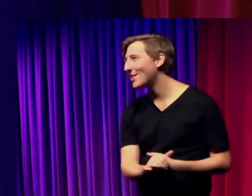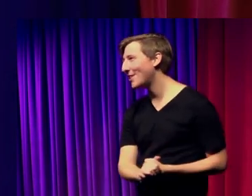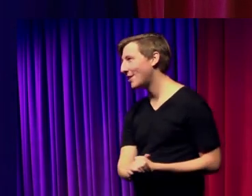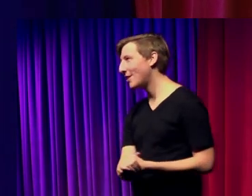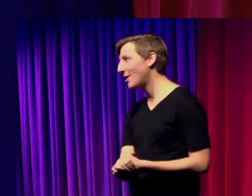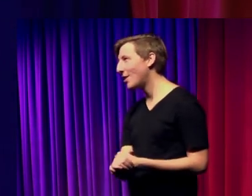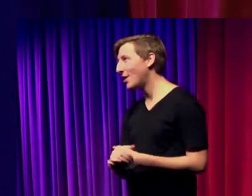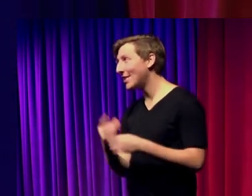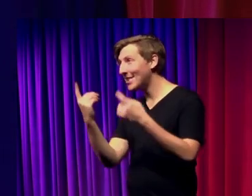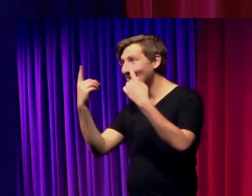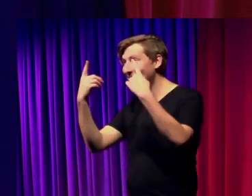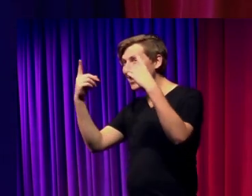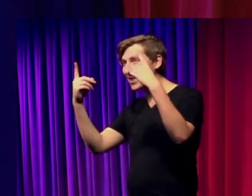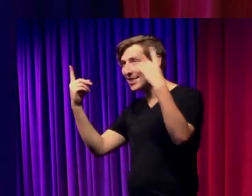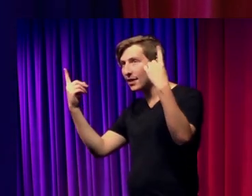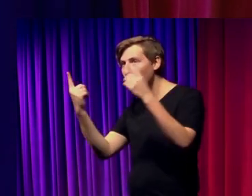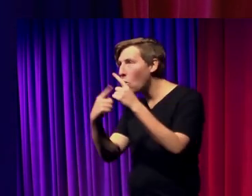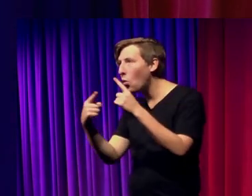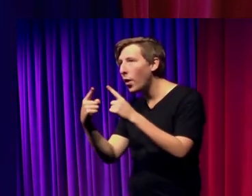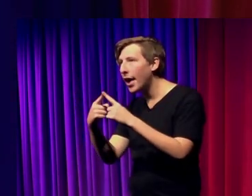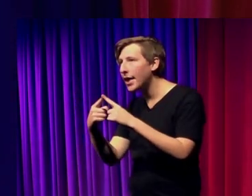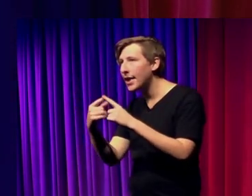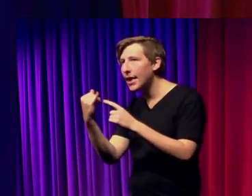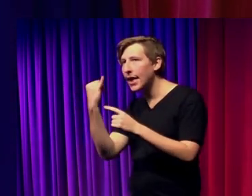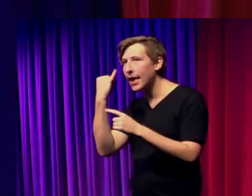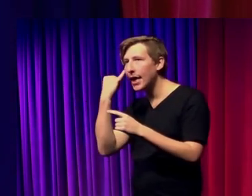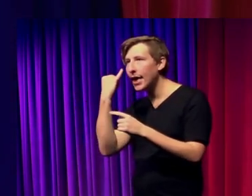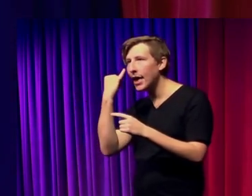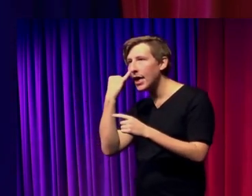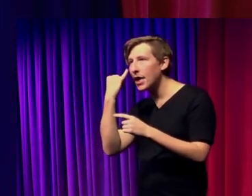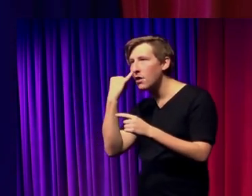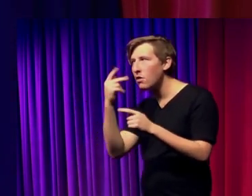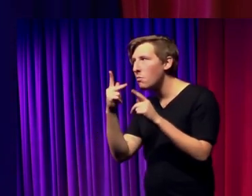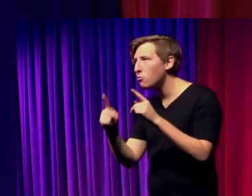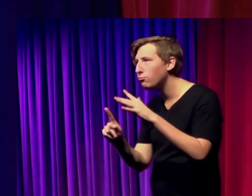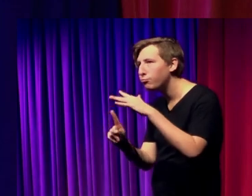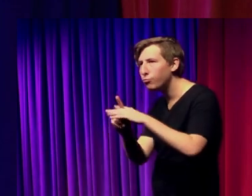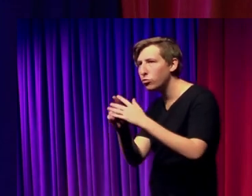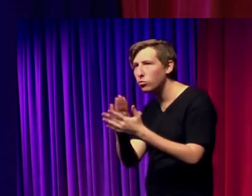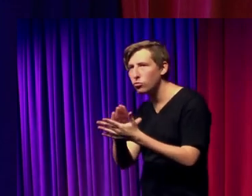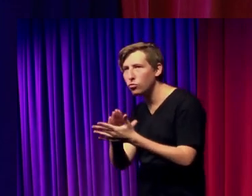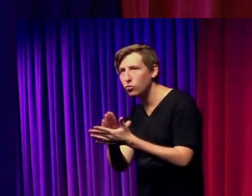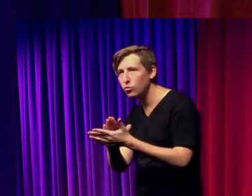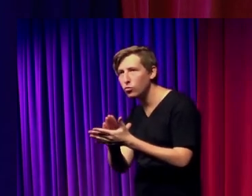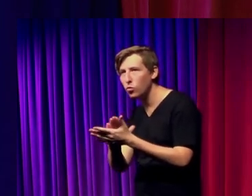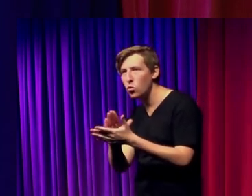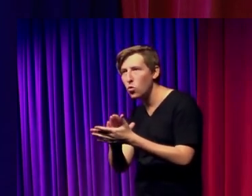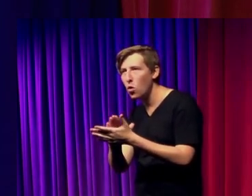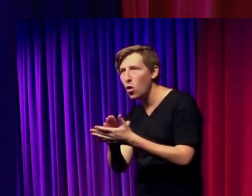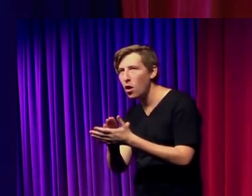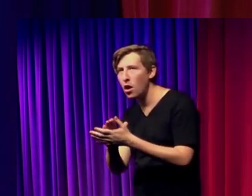one case. Like, if the attacker weapon of choice was, like, scissors.